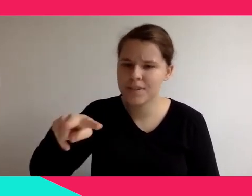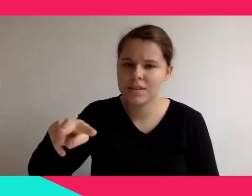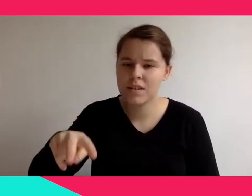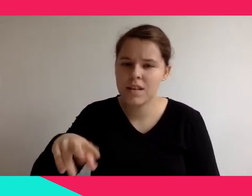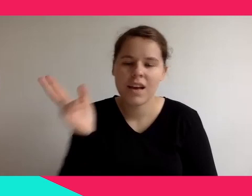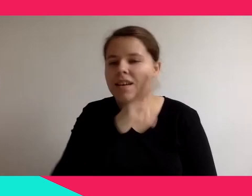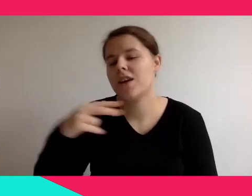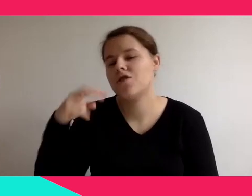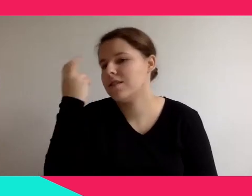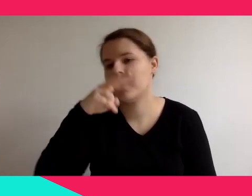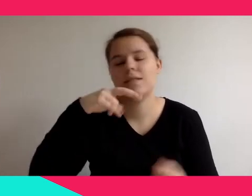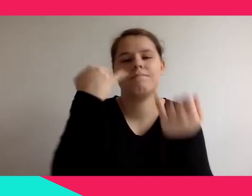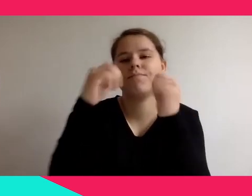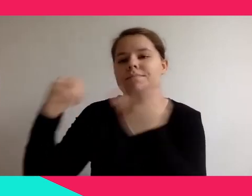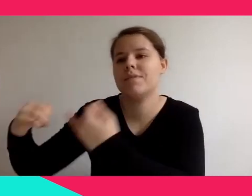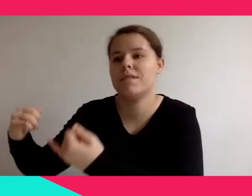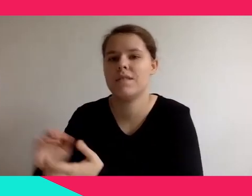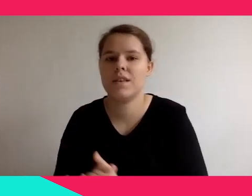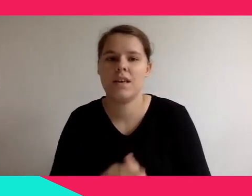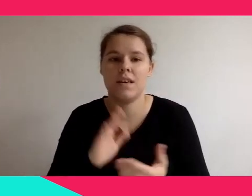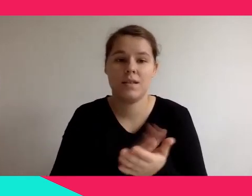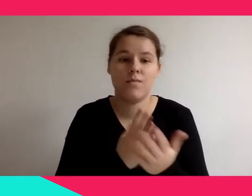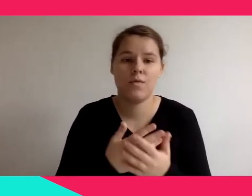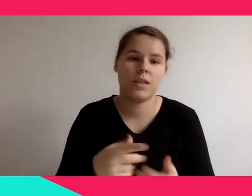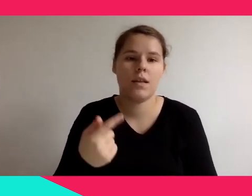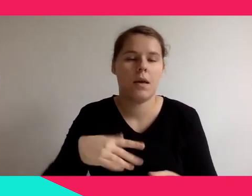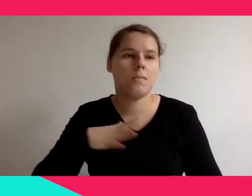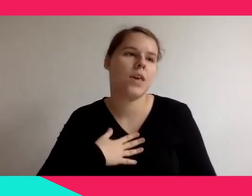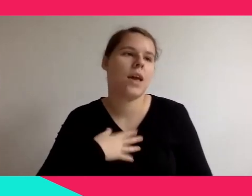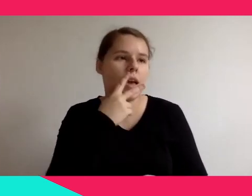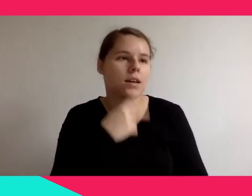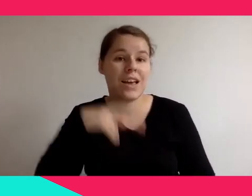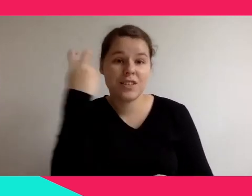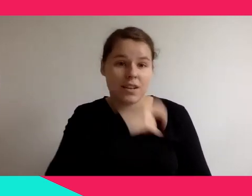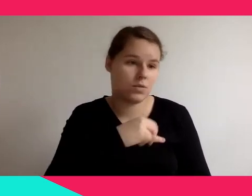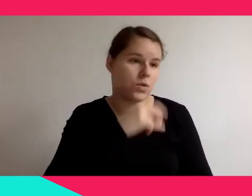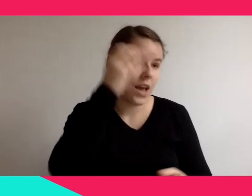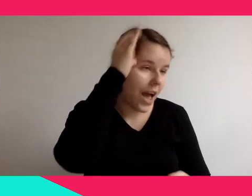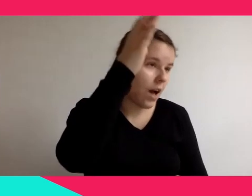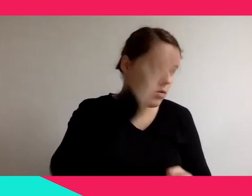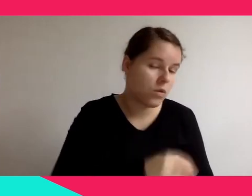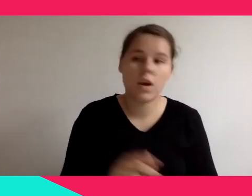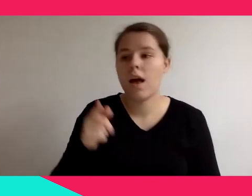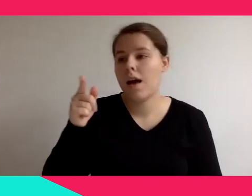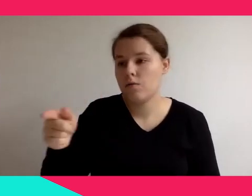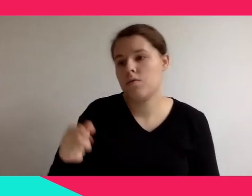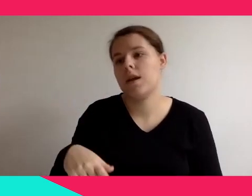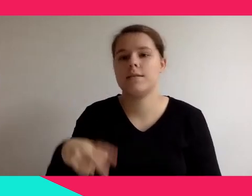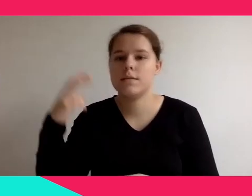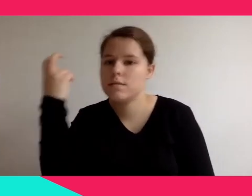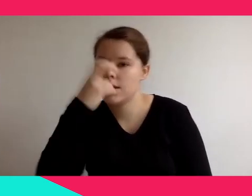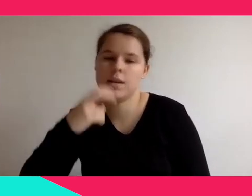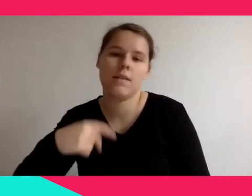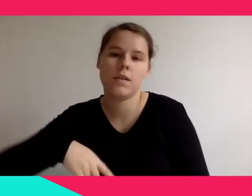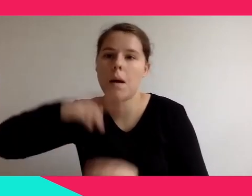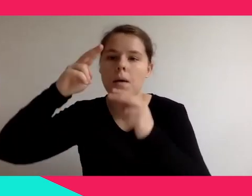Vermeers, but someone else is interested in the color blue. Or for instance, this person is interested in insects. And a